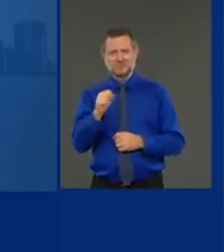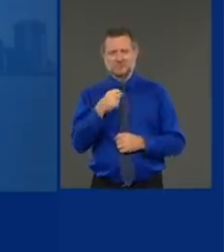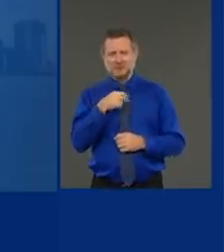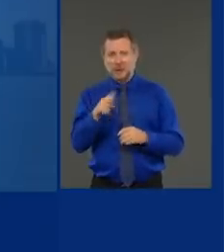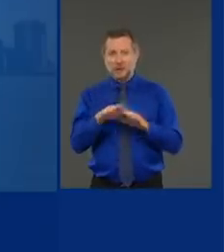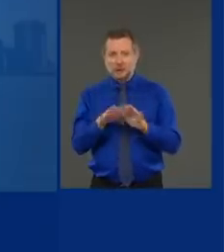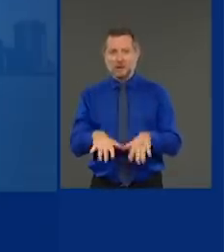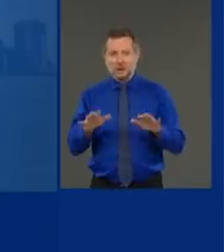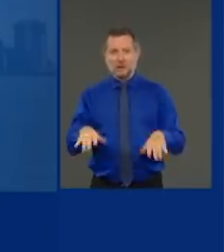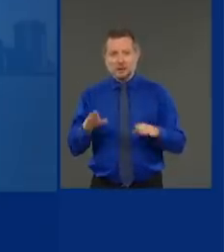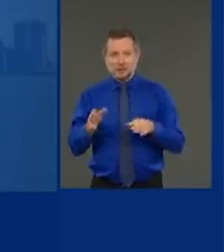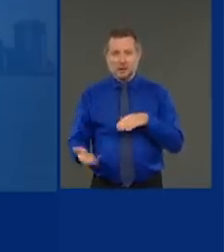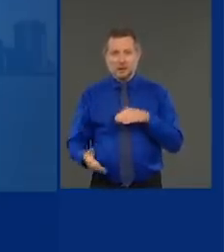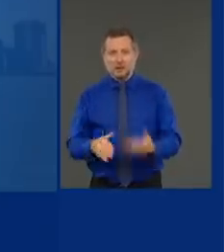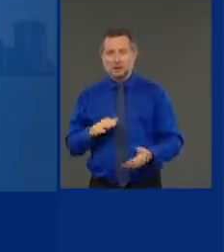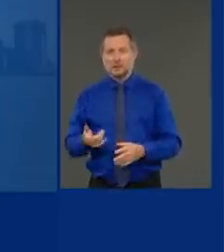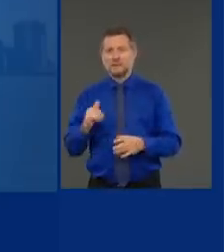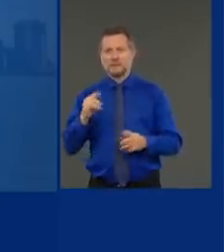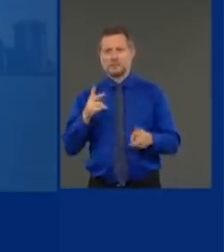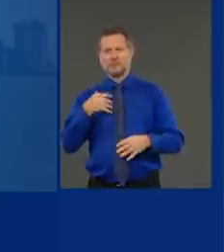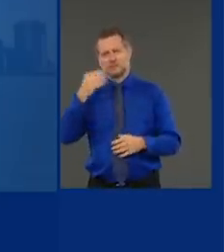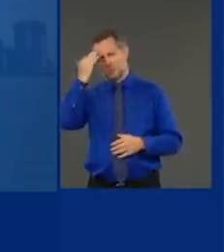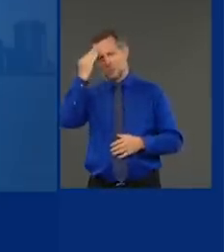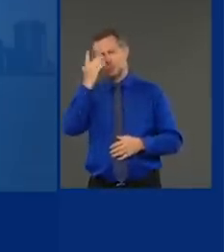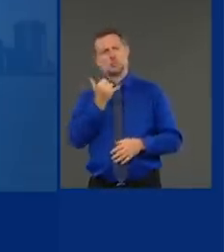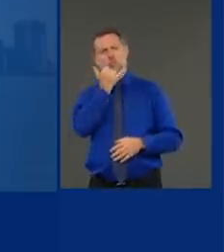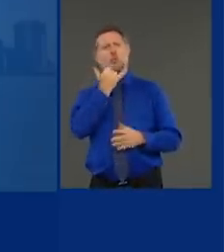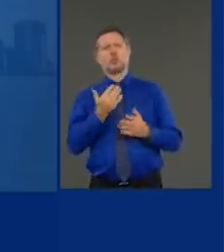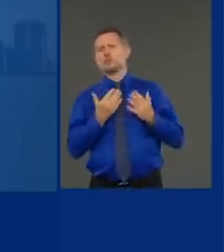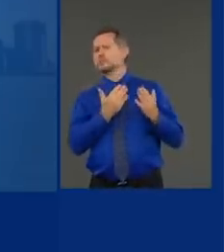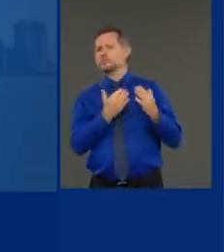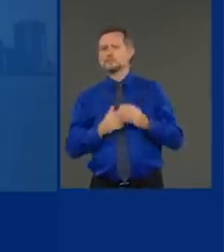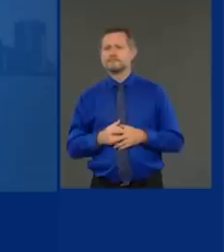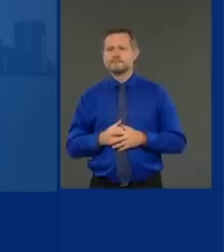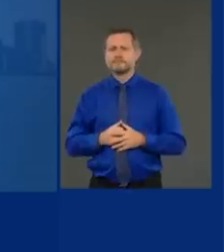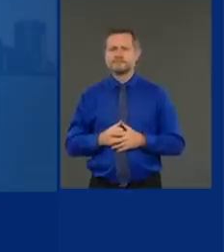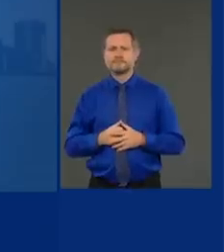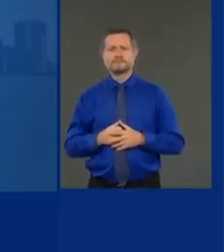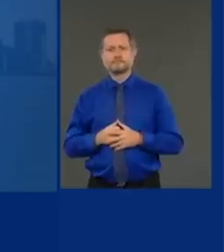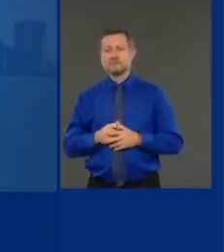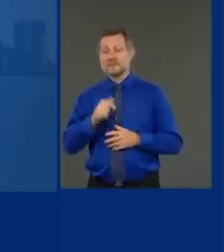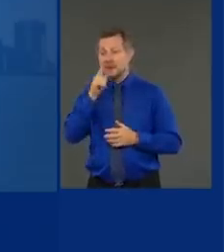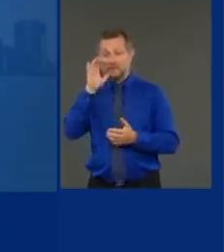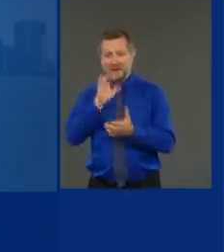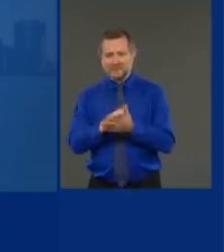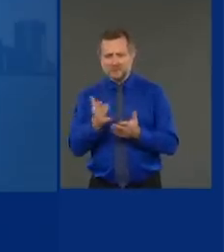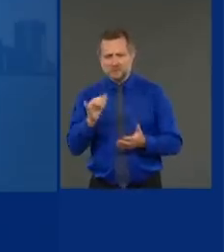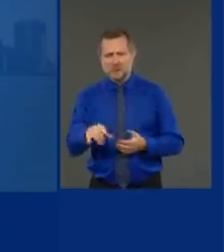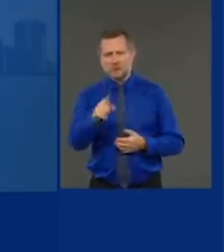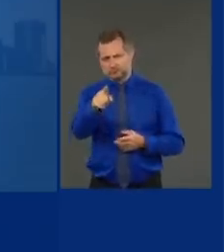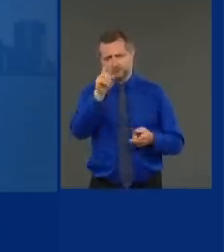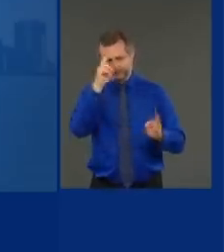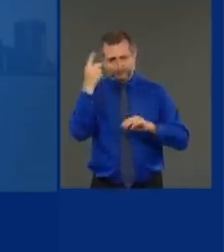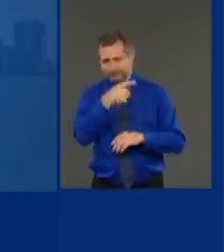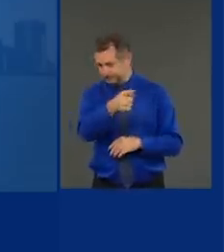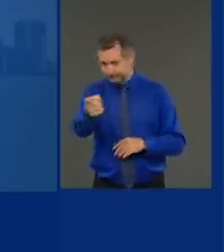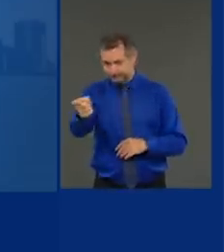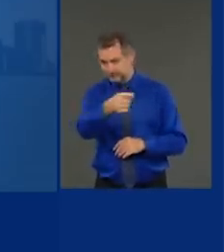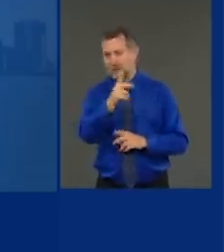think they know it was a mistake? Then you don't know the American people. They are smarter than you think.